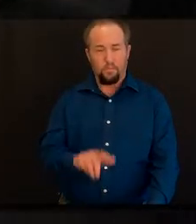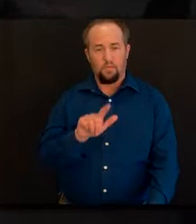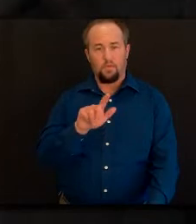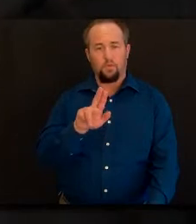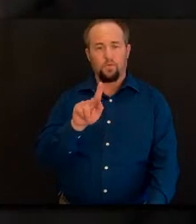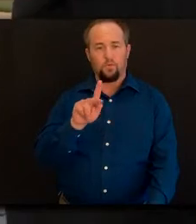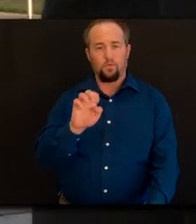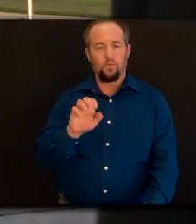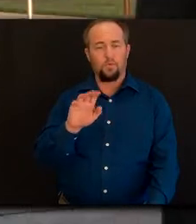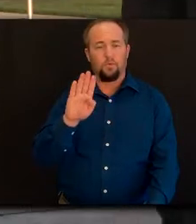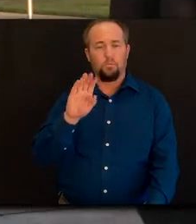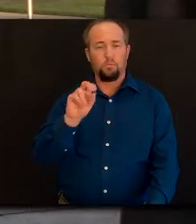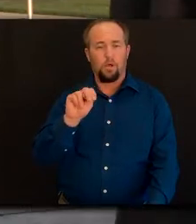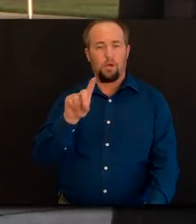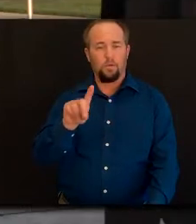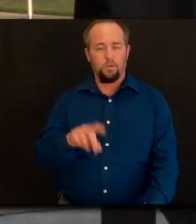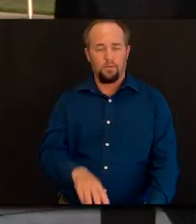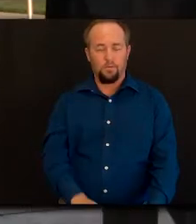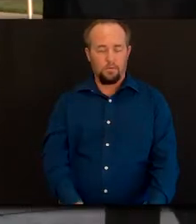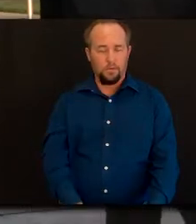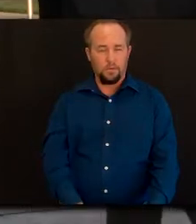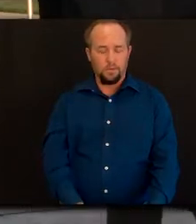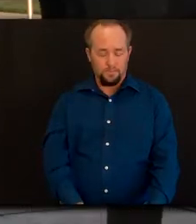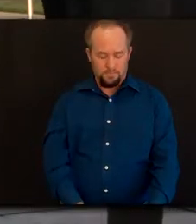Luke Matthew Bond.